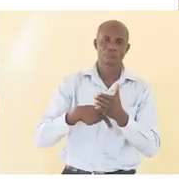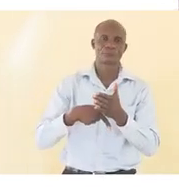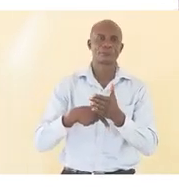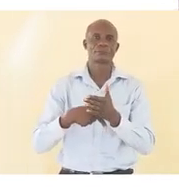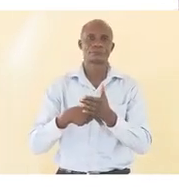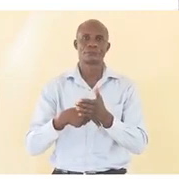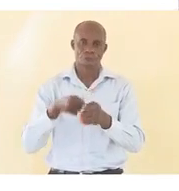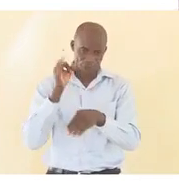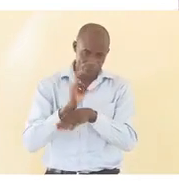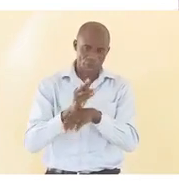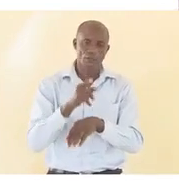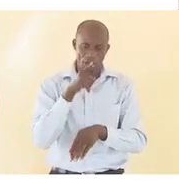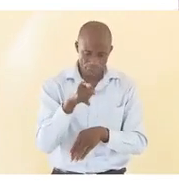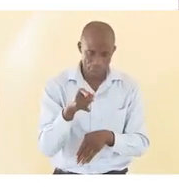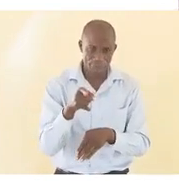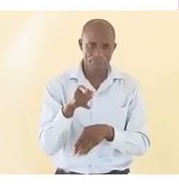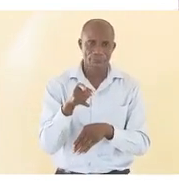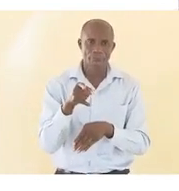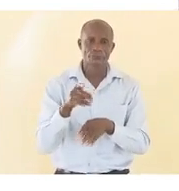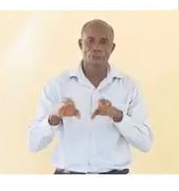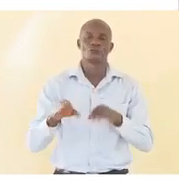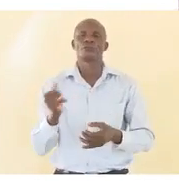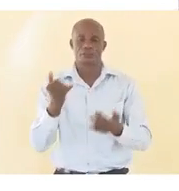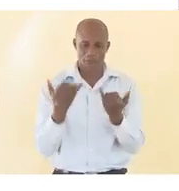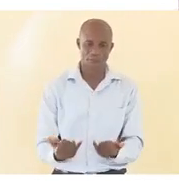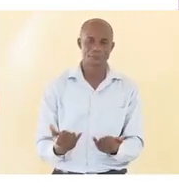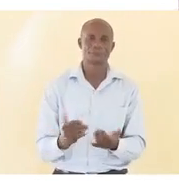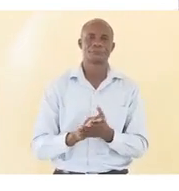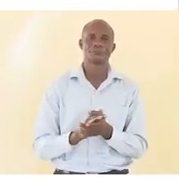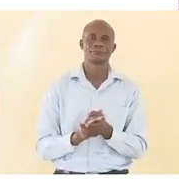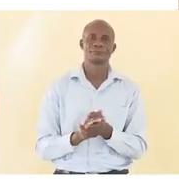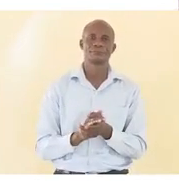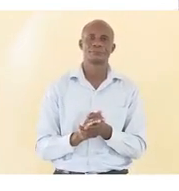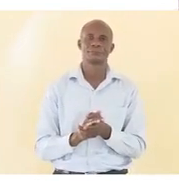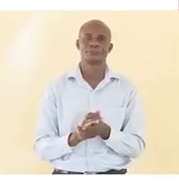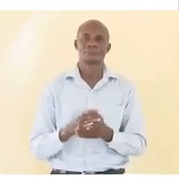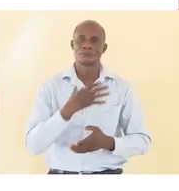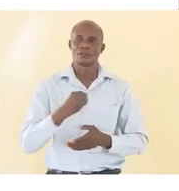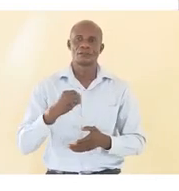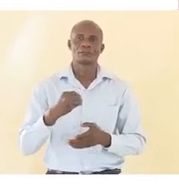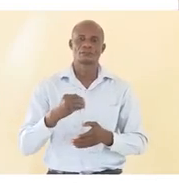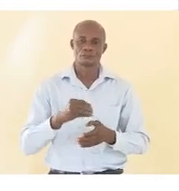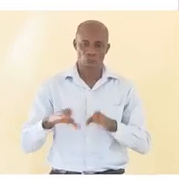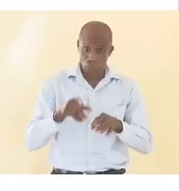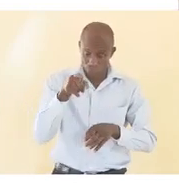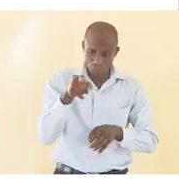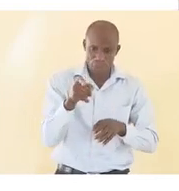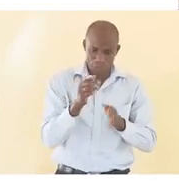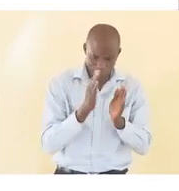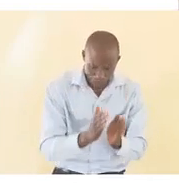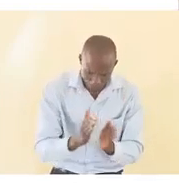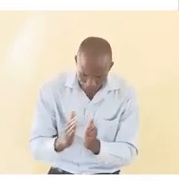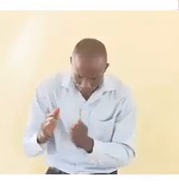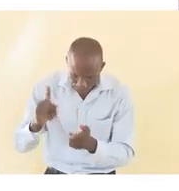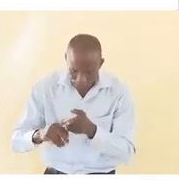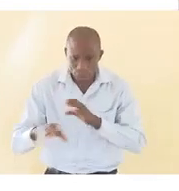What role are you playing now? What role or roles are you playing now? And what do you plan